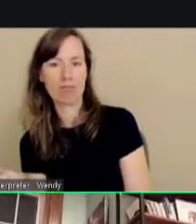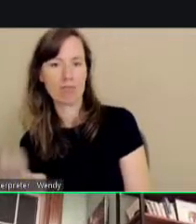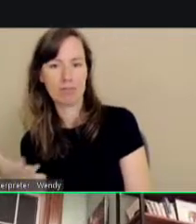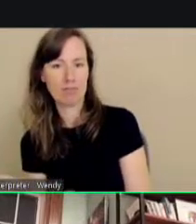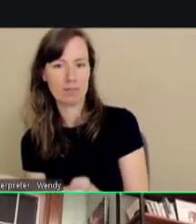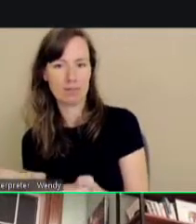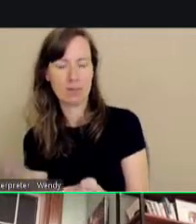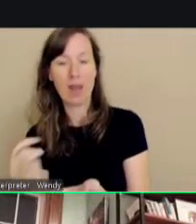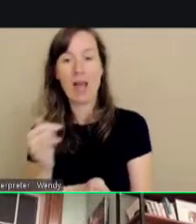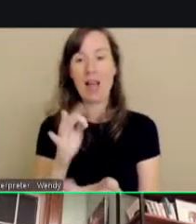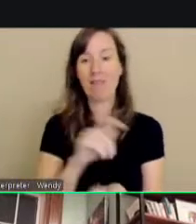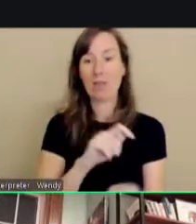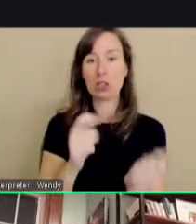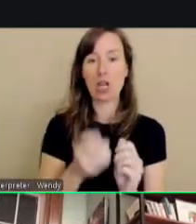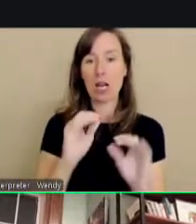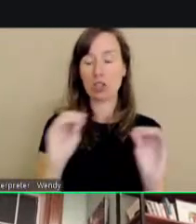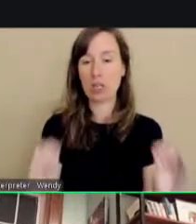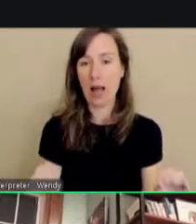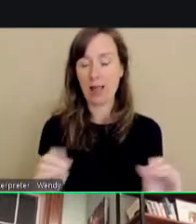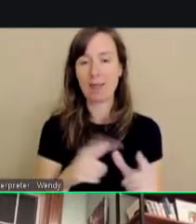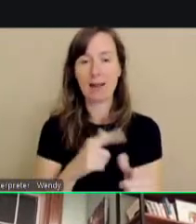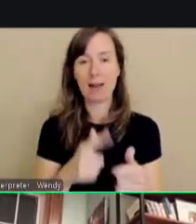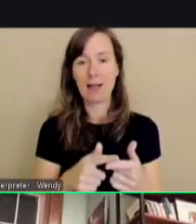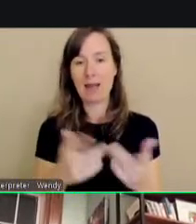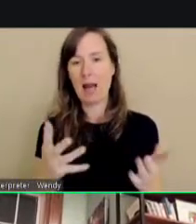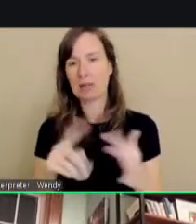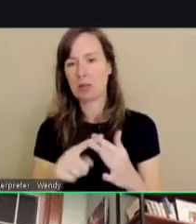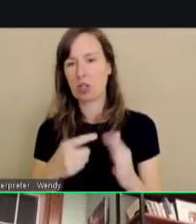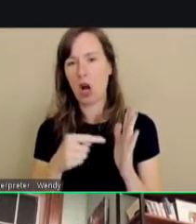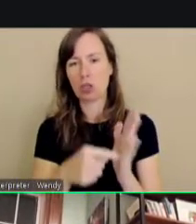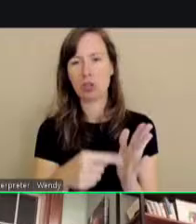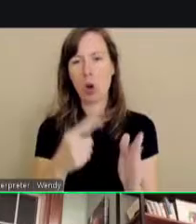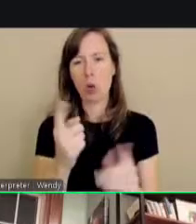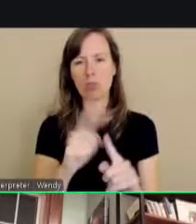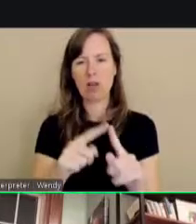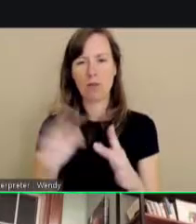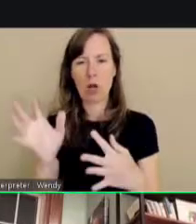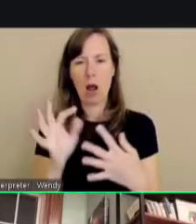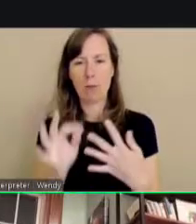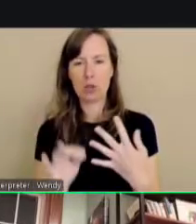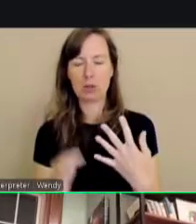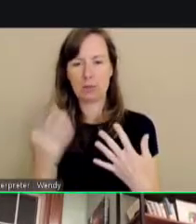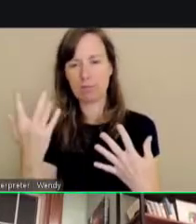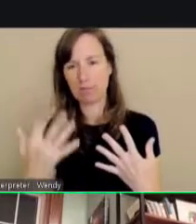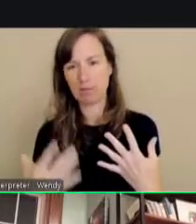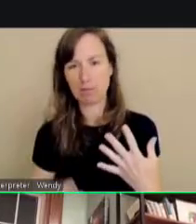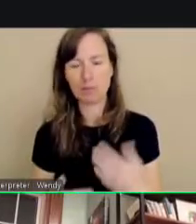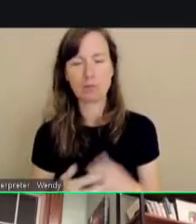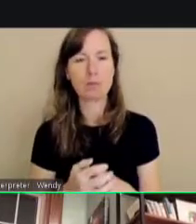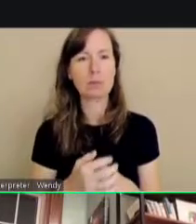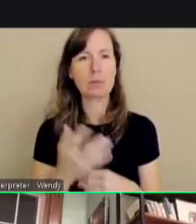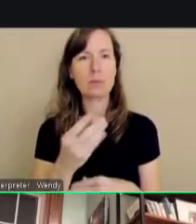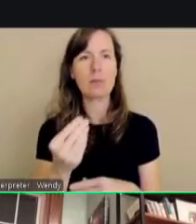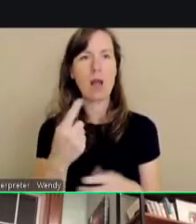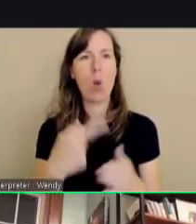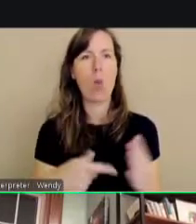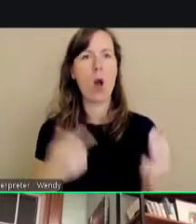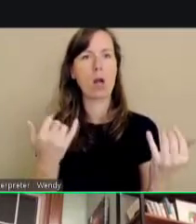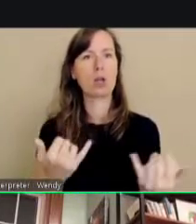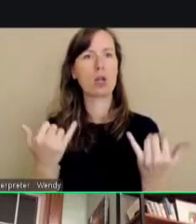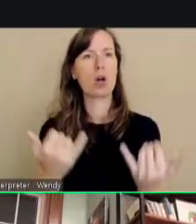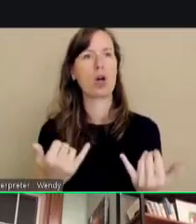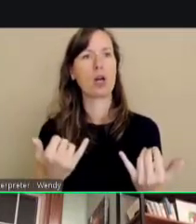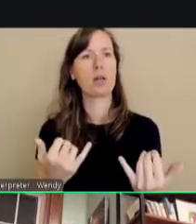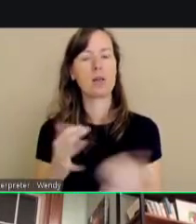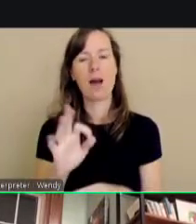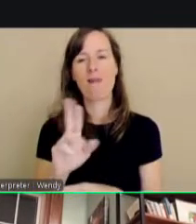nothing, and then start showing what our different options are and what the current fund